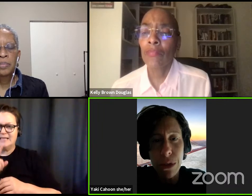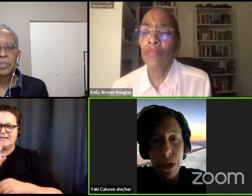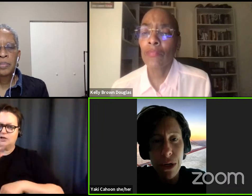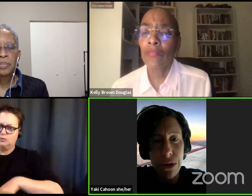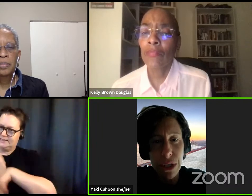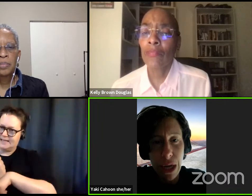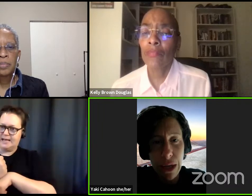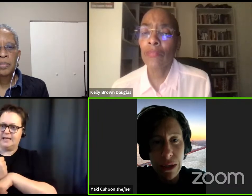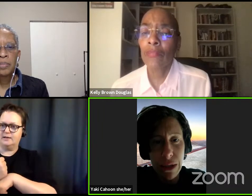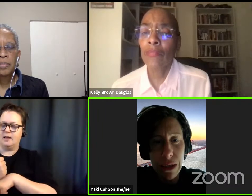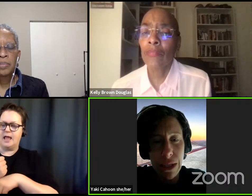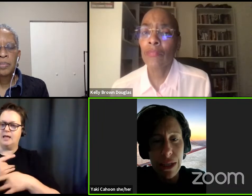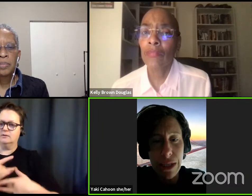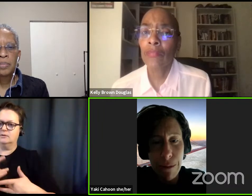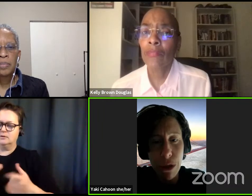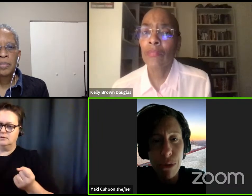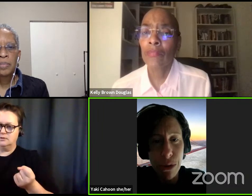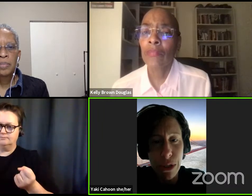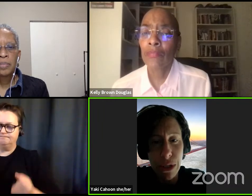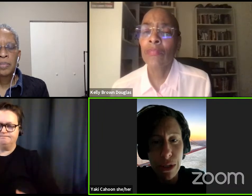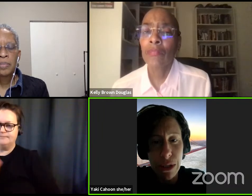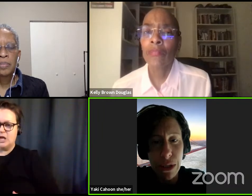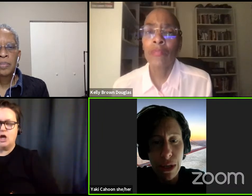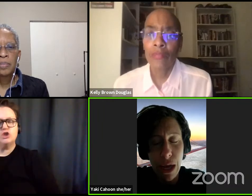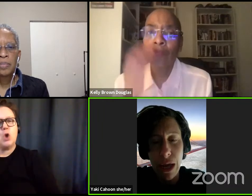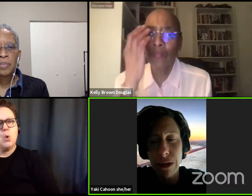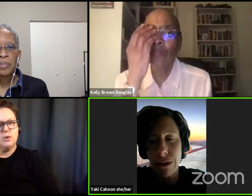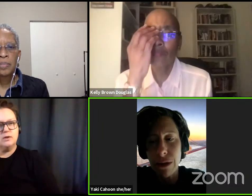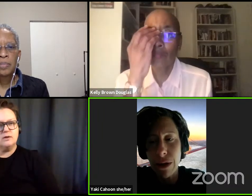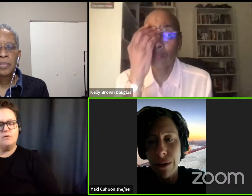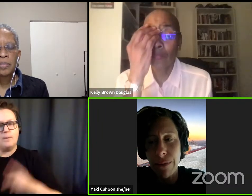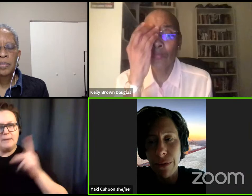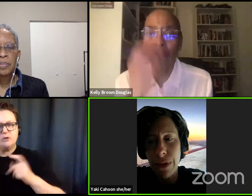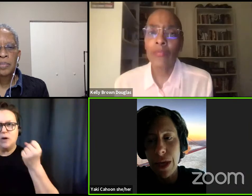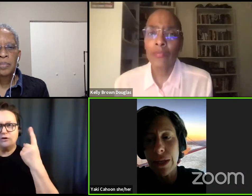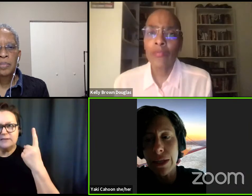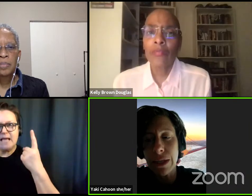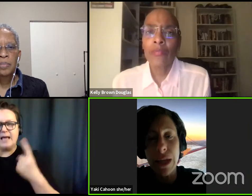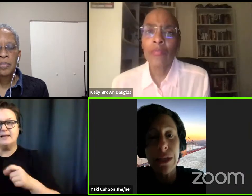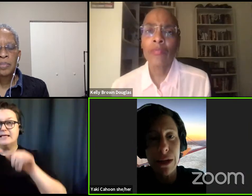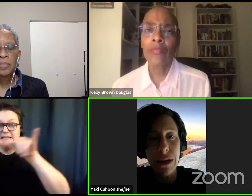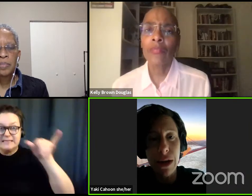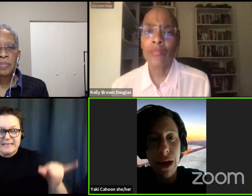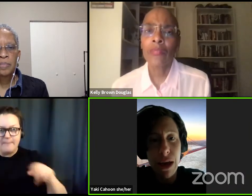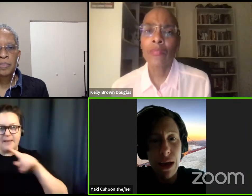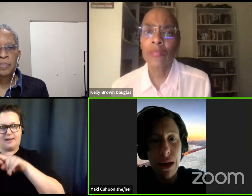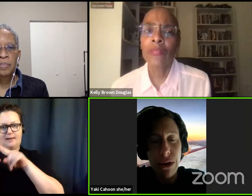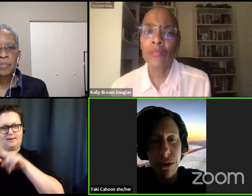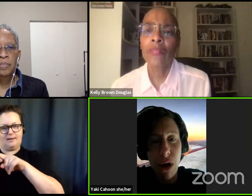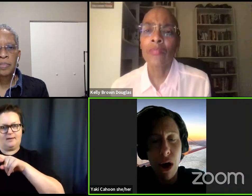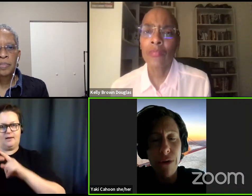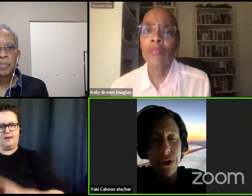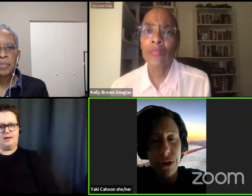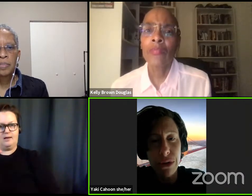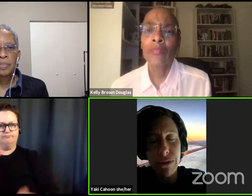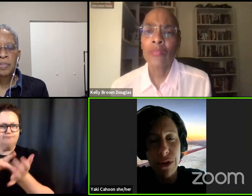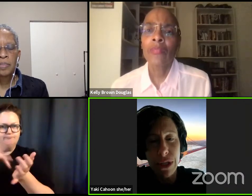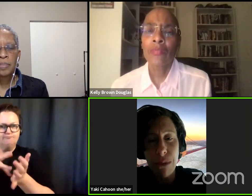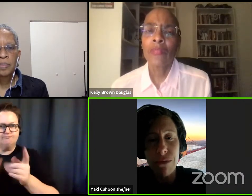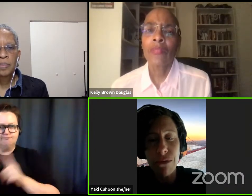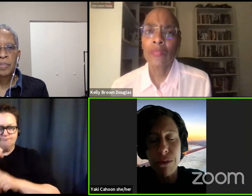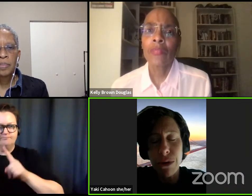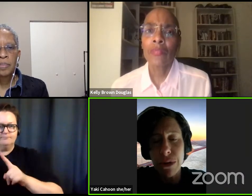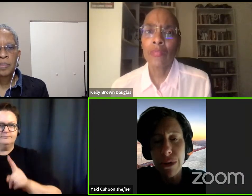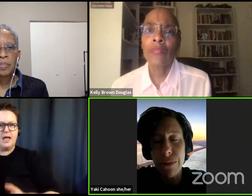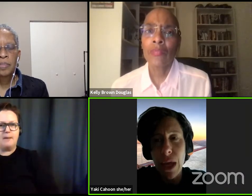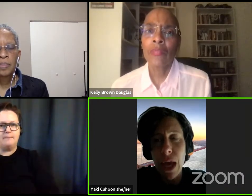for people to understand systemic abuses and the extended offshoots of this